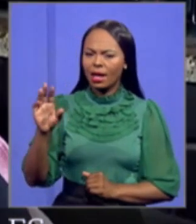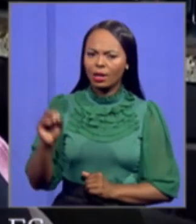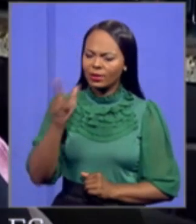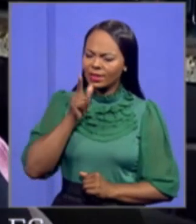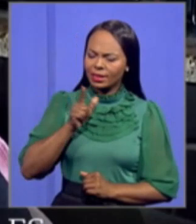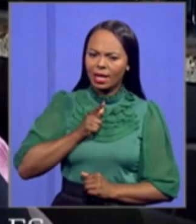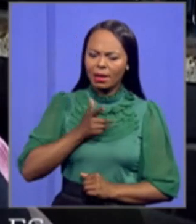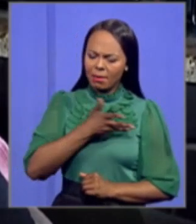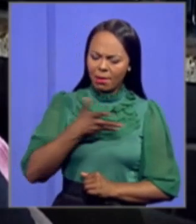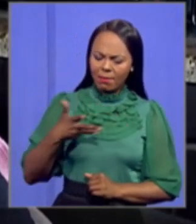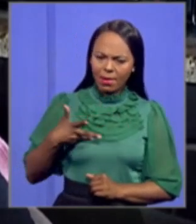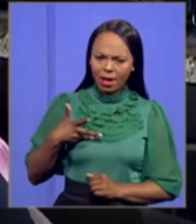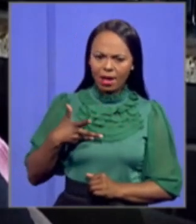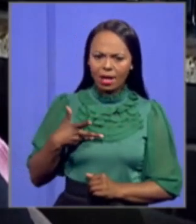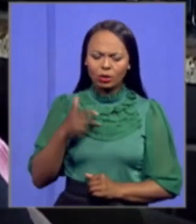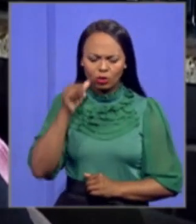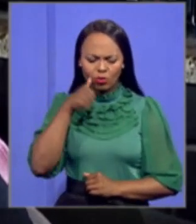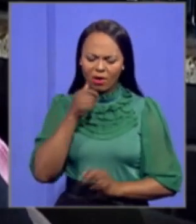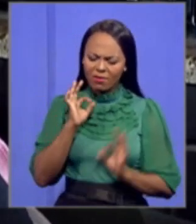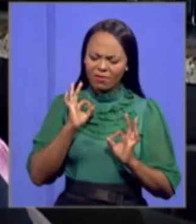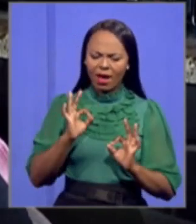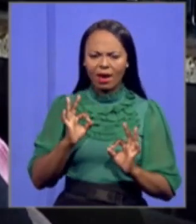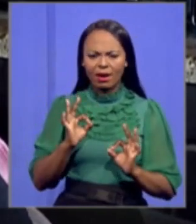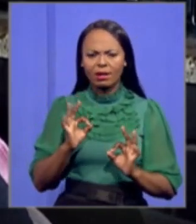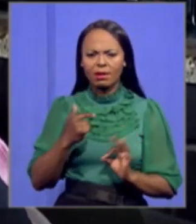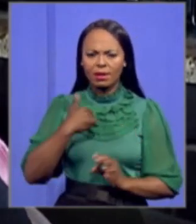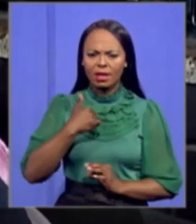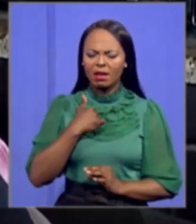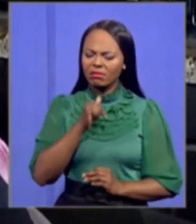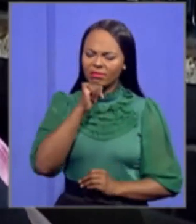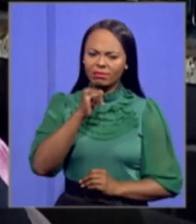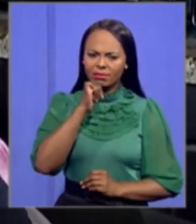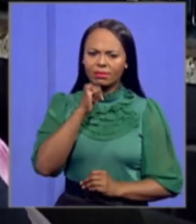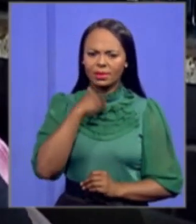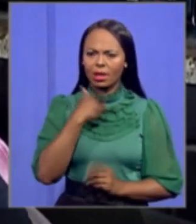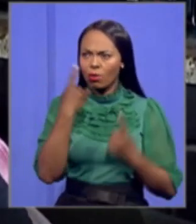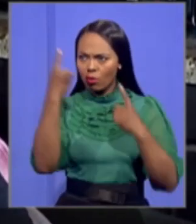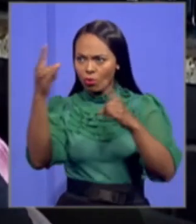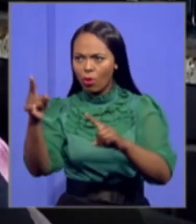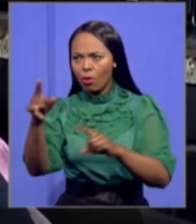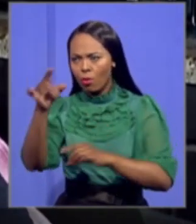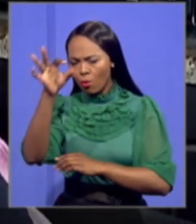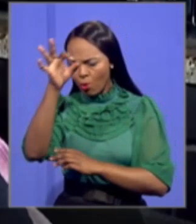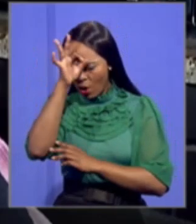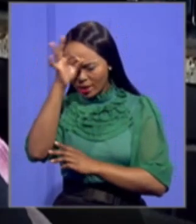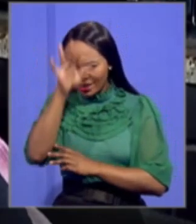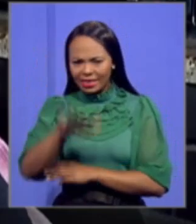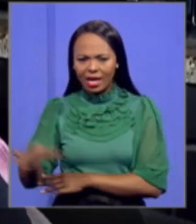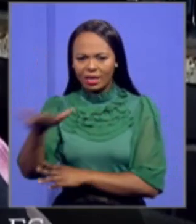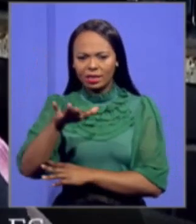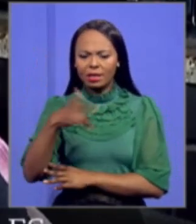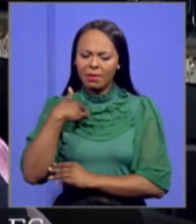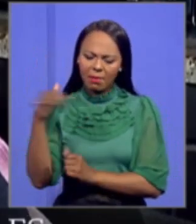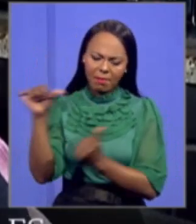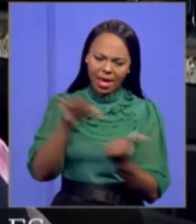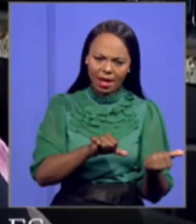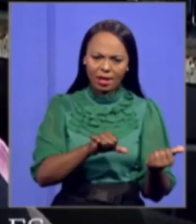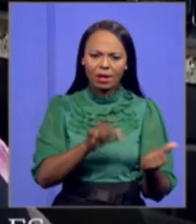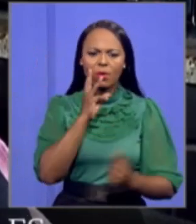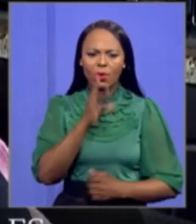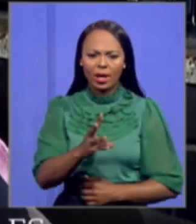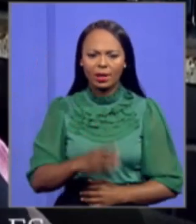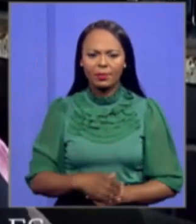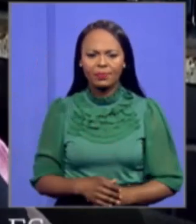ona go fela o sale ke tlo ba sharp ha ona nix ke batla fela ho ya ke tlo go utlwa go tlo nkhutlisa ke le ka tshepa ba di motho ona